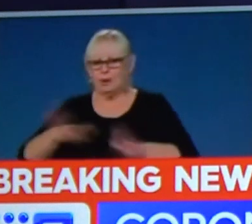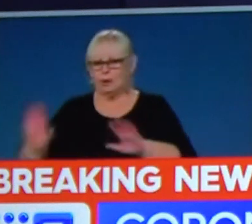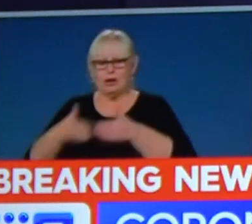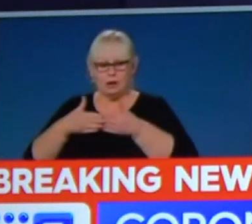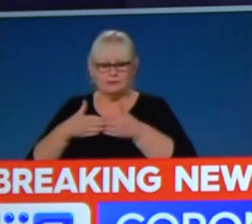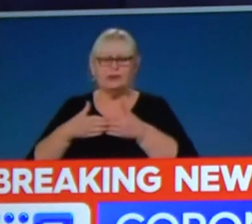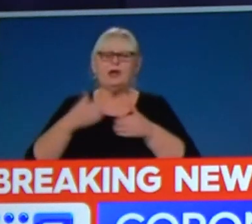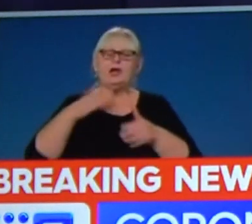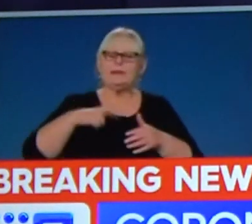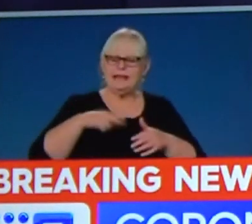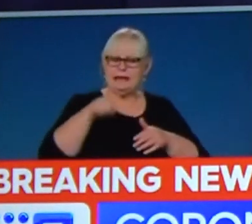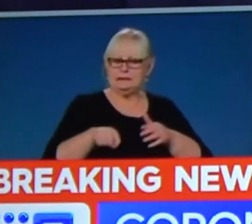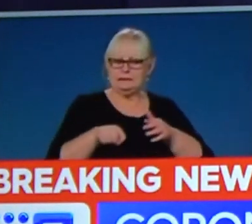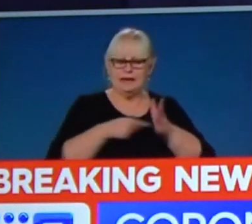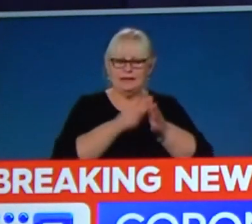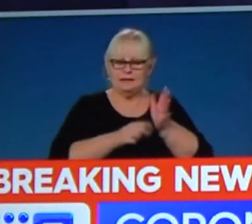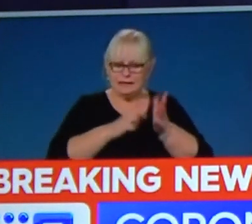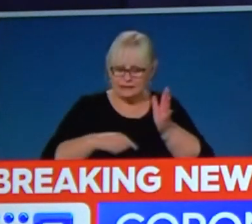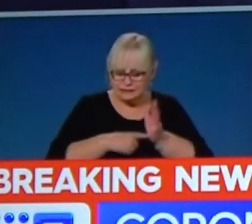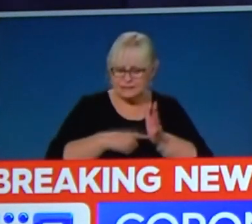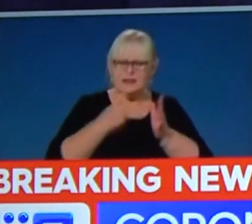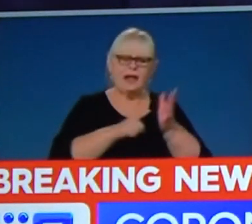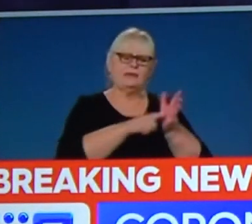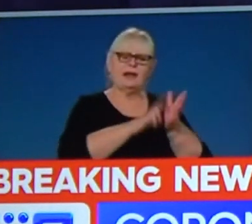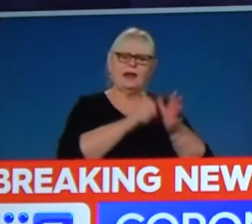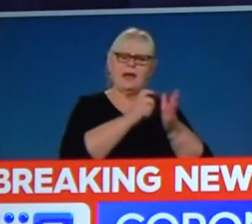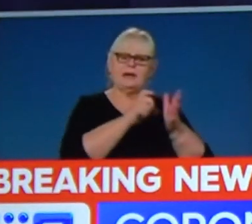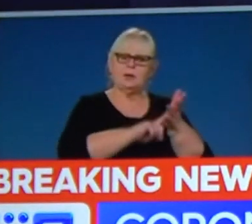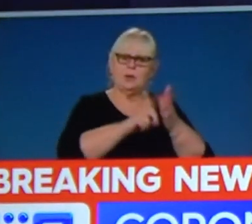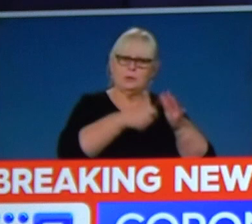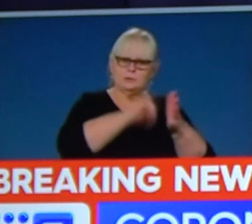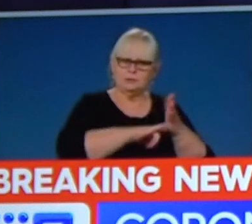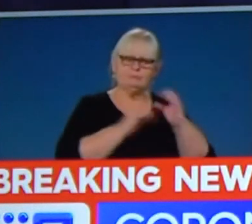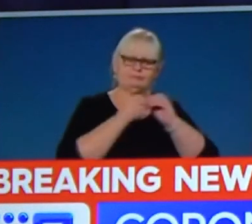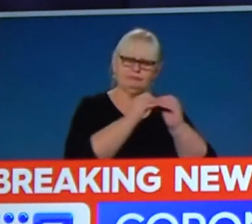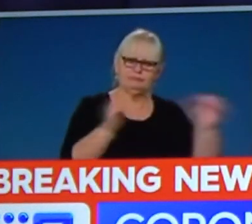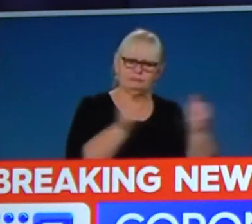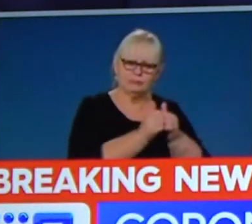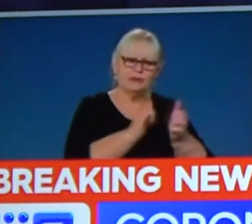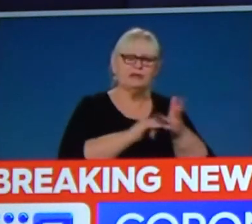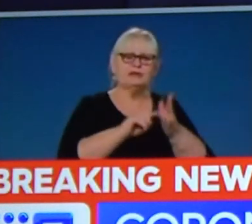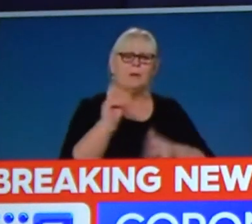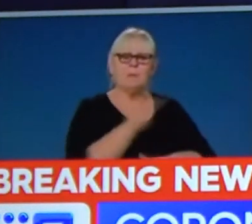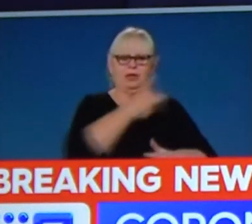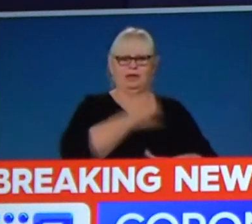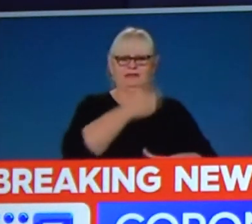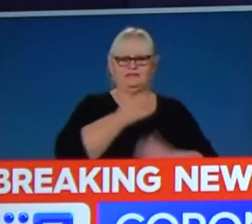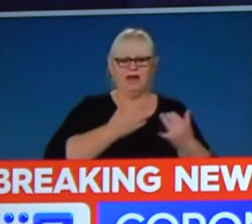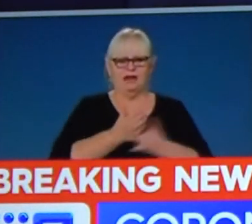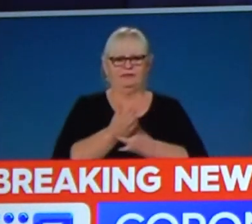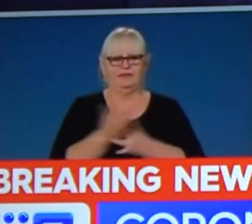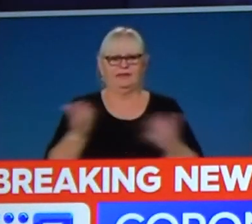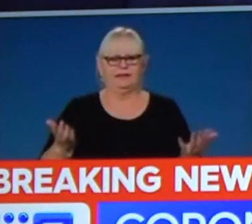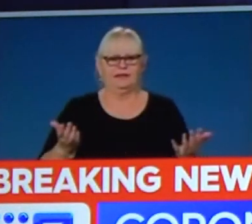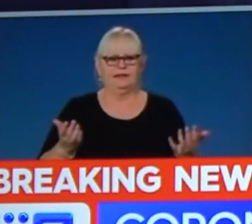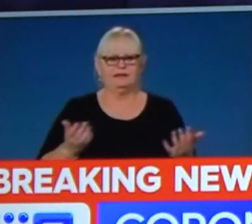and tenants to sit down and come up with arrangements that enable them to get through this crisis. So on the other side,